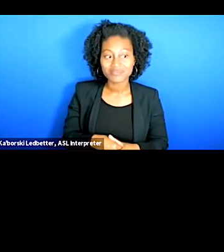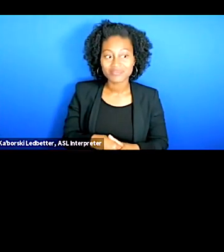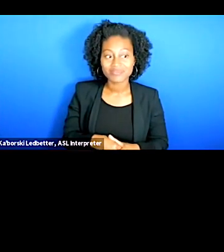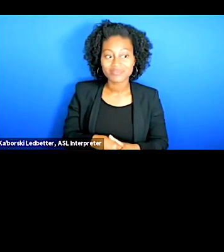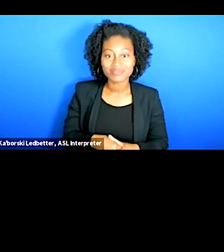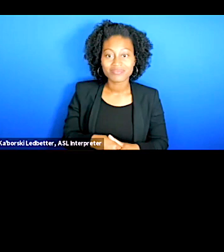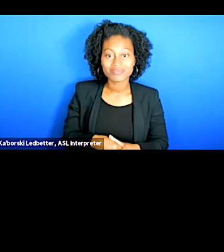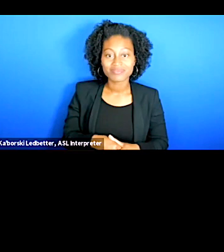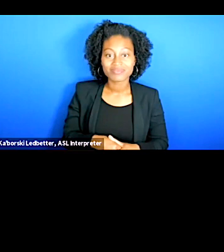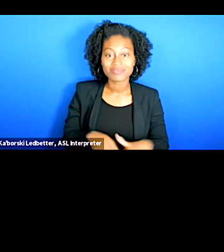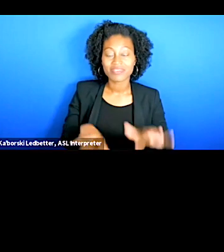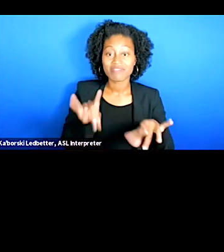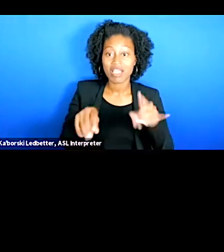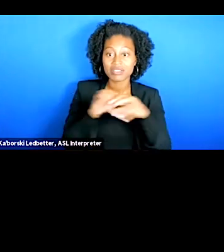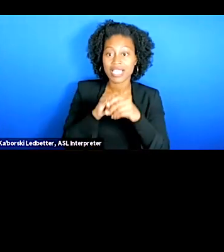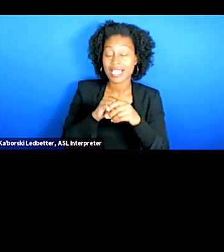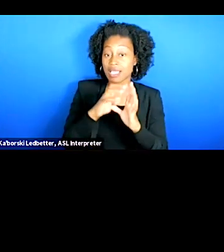The findings in a manuscript